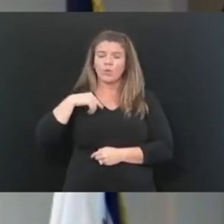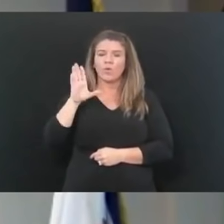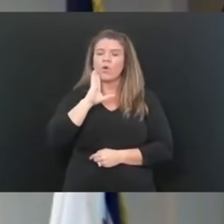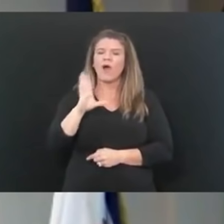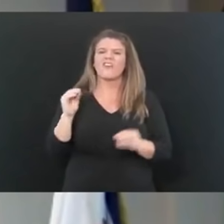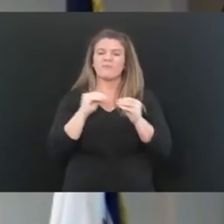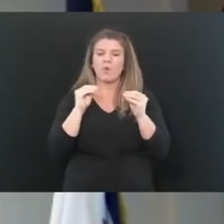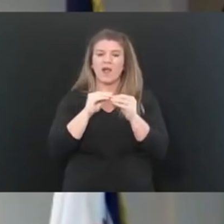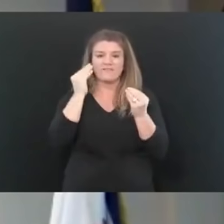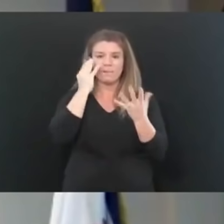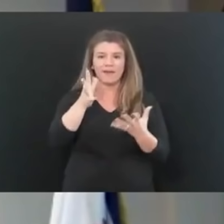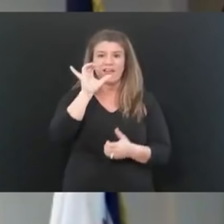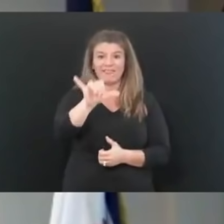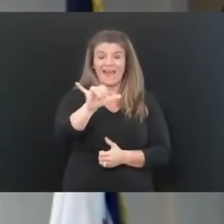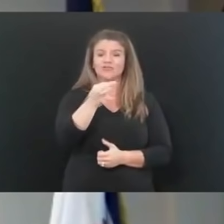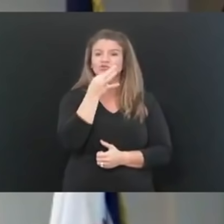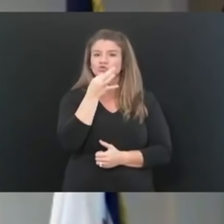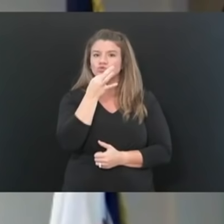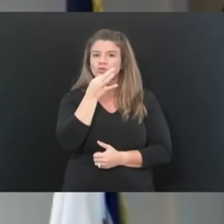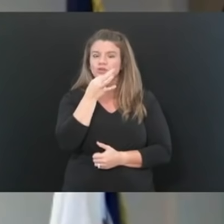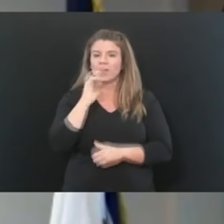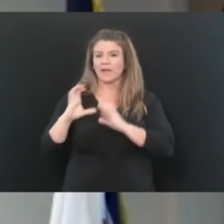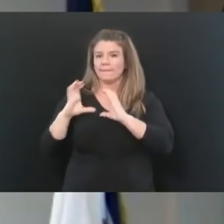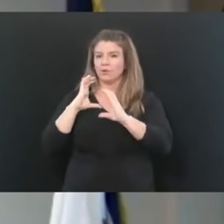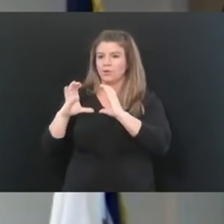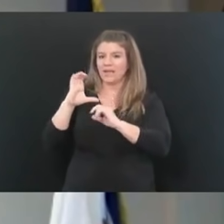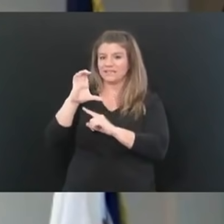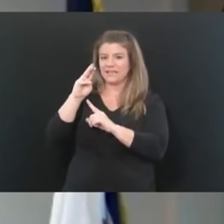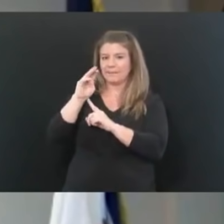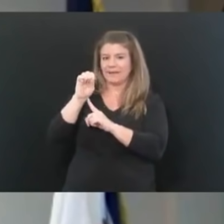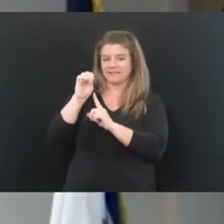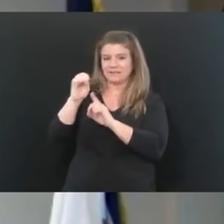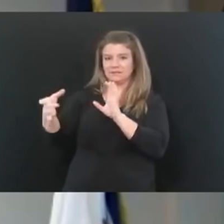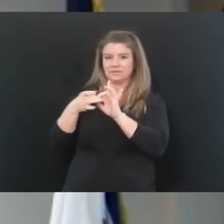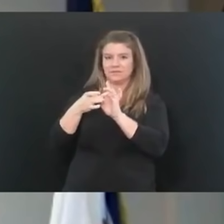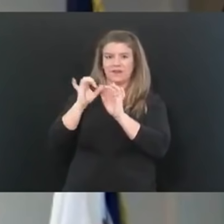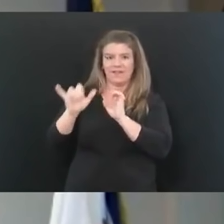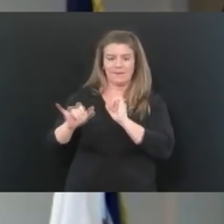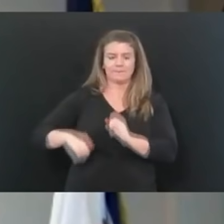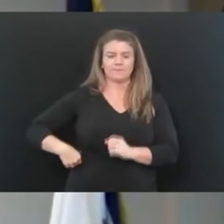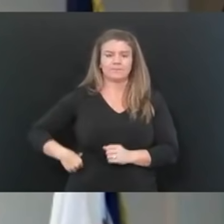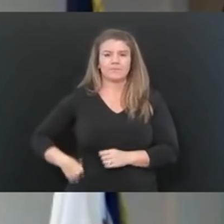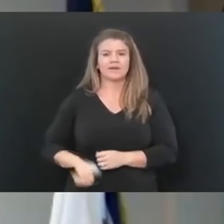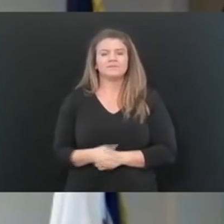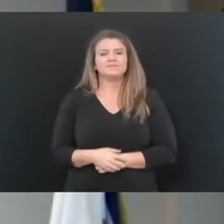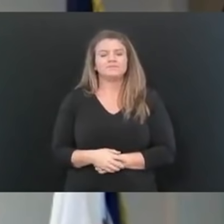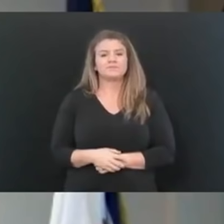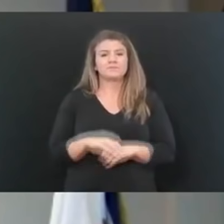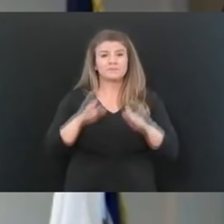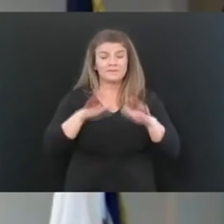information on that as soon as we communicate with CMS on that. Let me mention Children's Mental Health Awareness